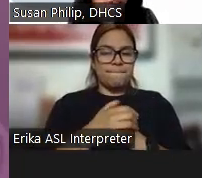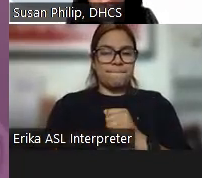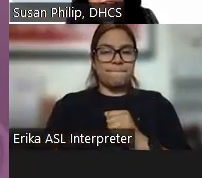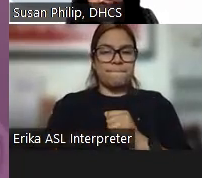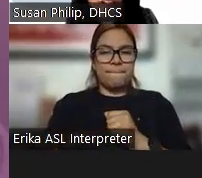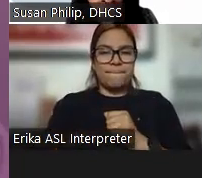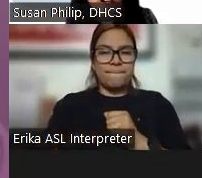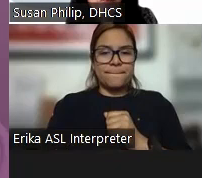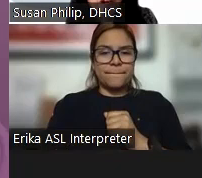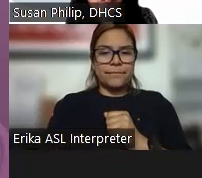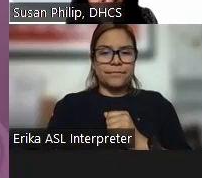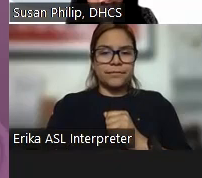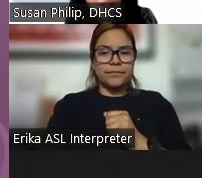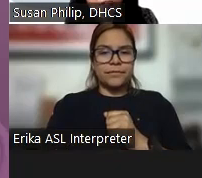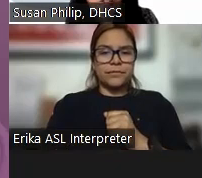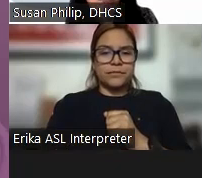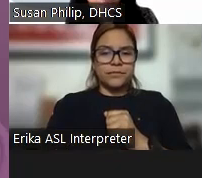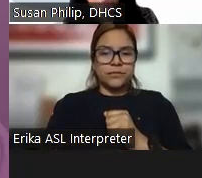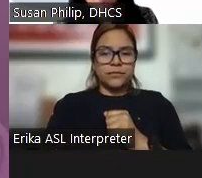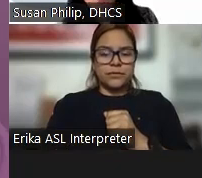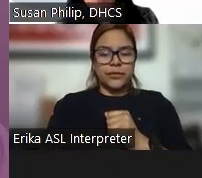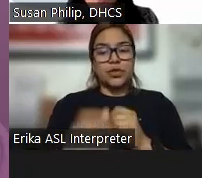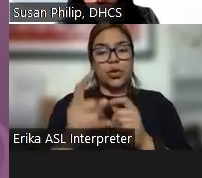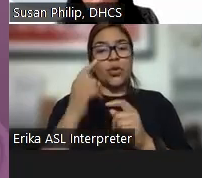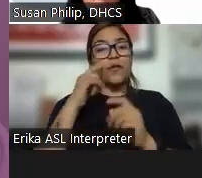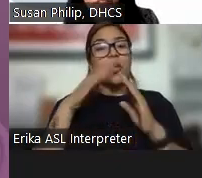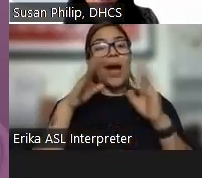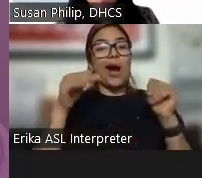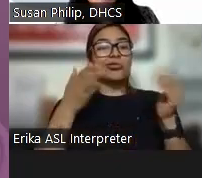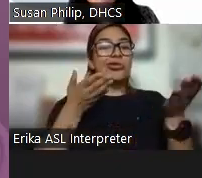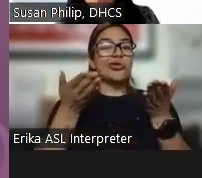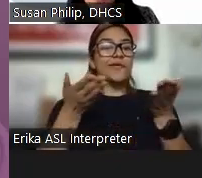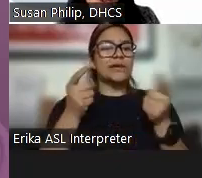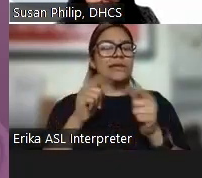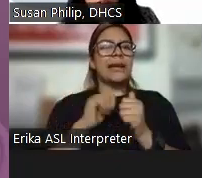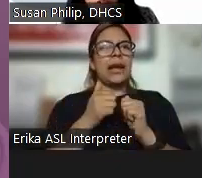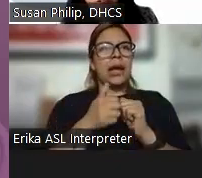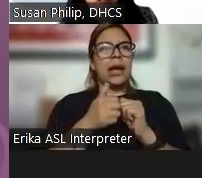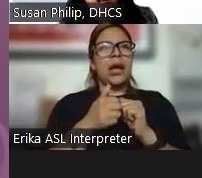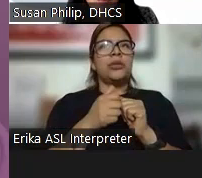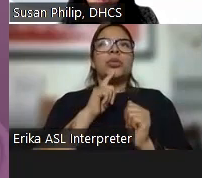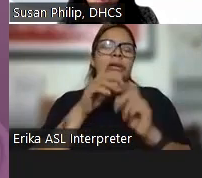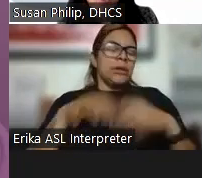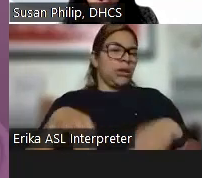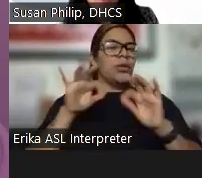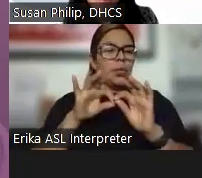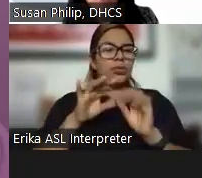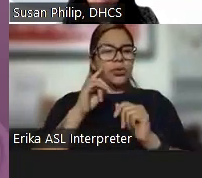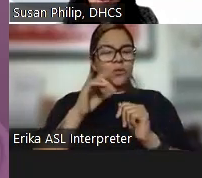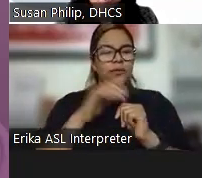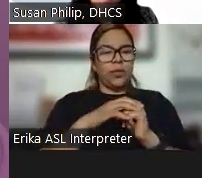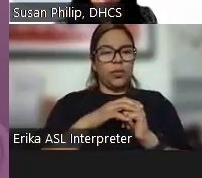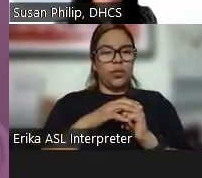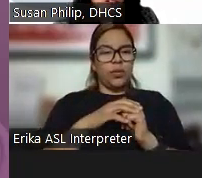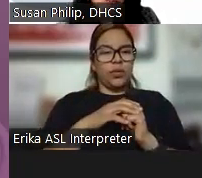we're discussing here, obviously housing services and supports are really, critical to help improve